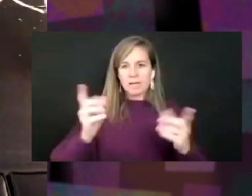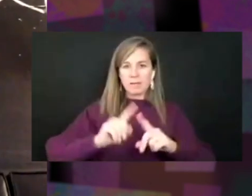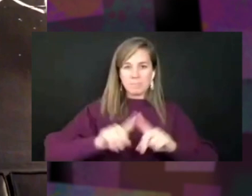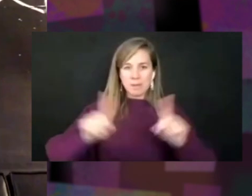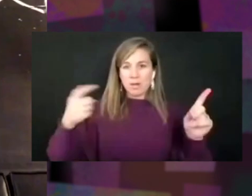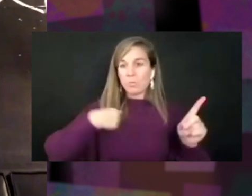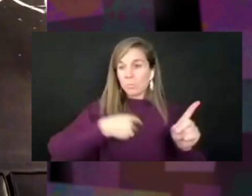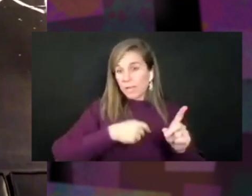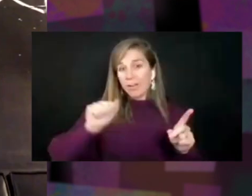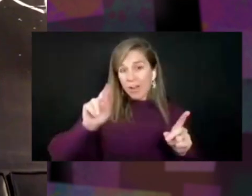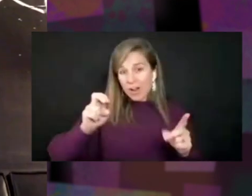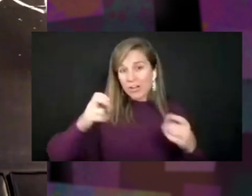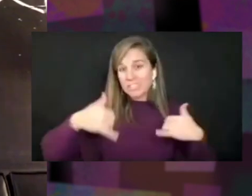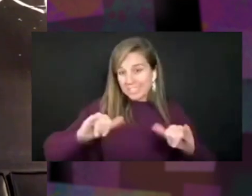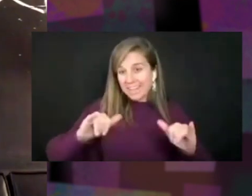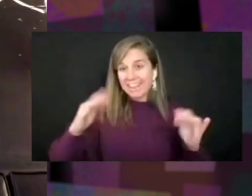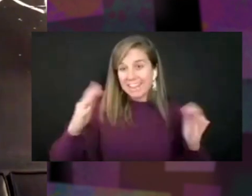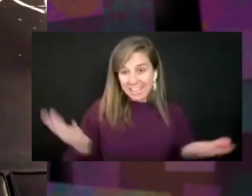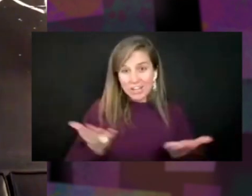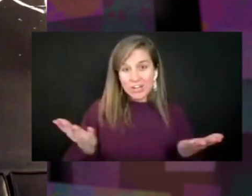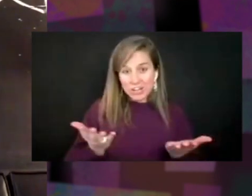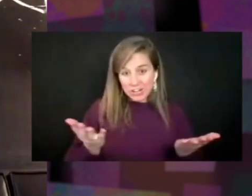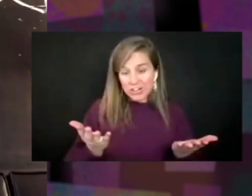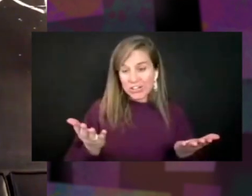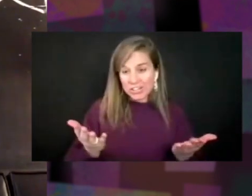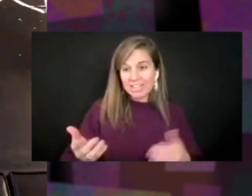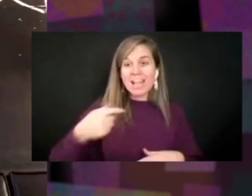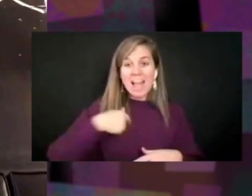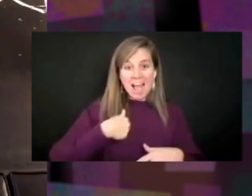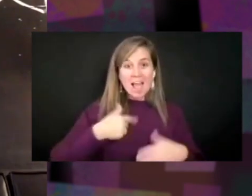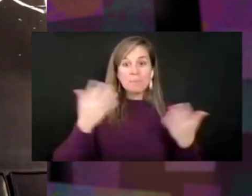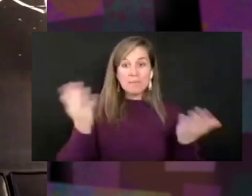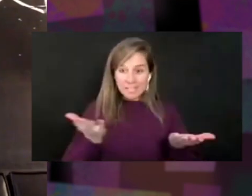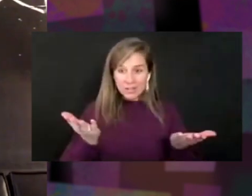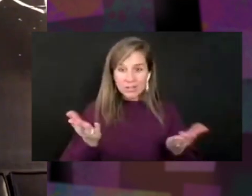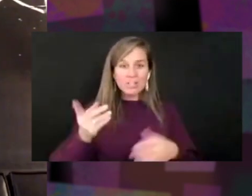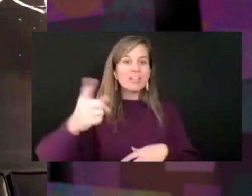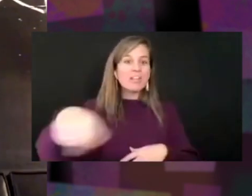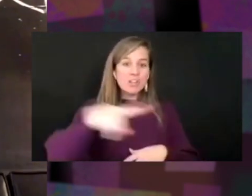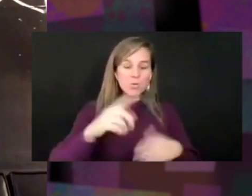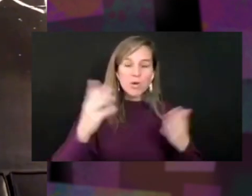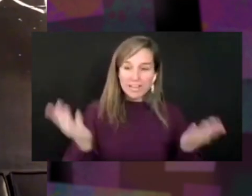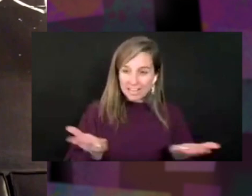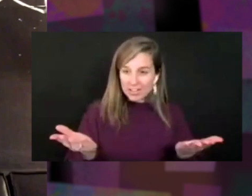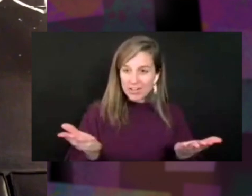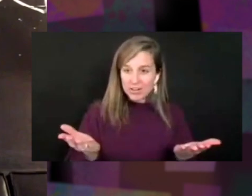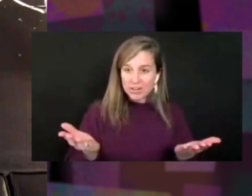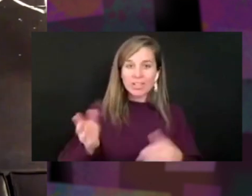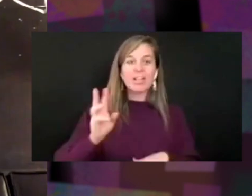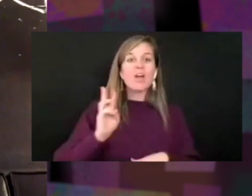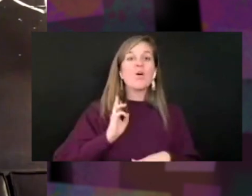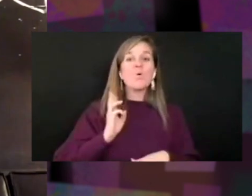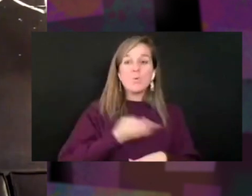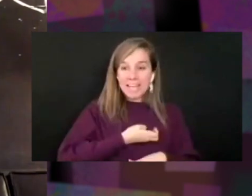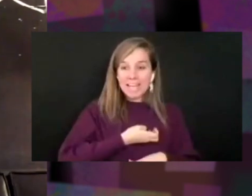here. I am here, you are here, we are